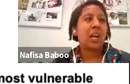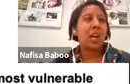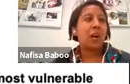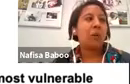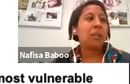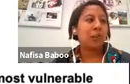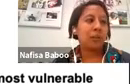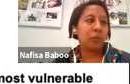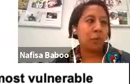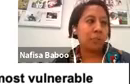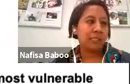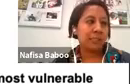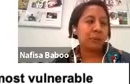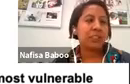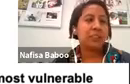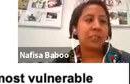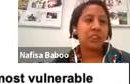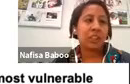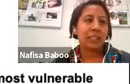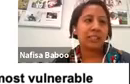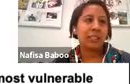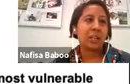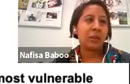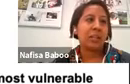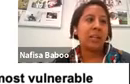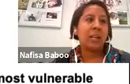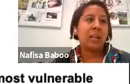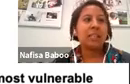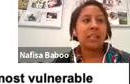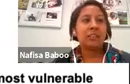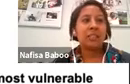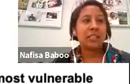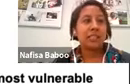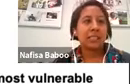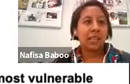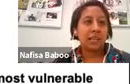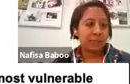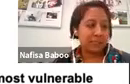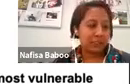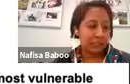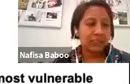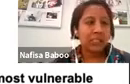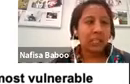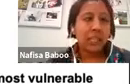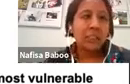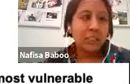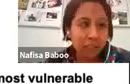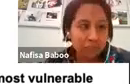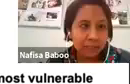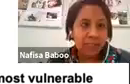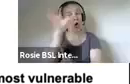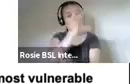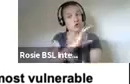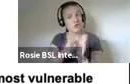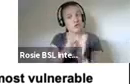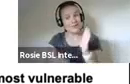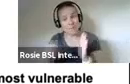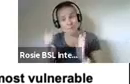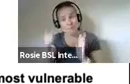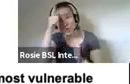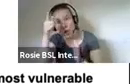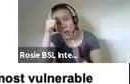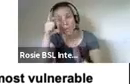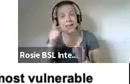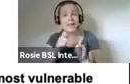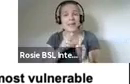is only around 4%, which is really shockingly low. And countries such as Germany